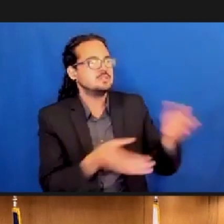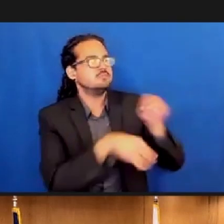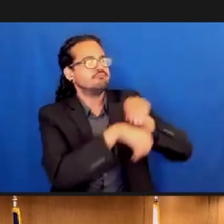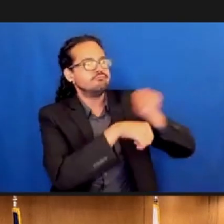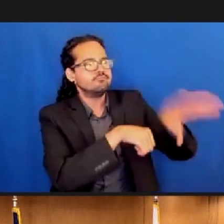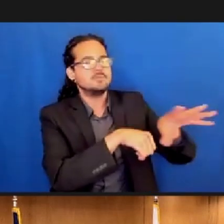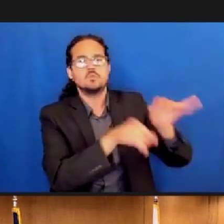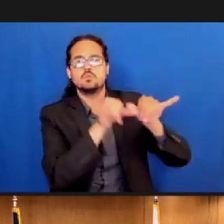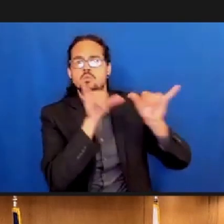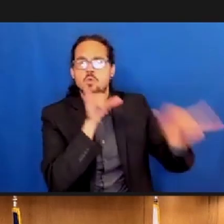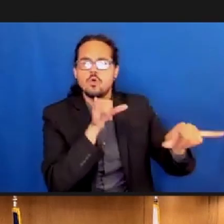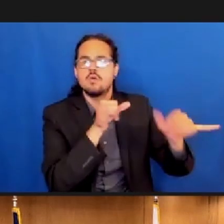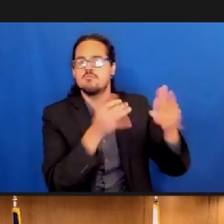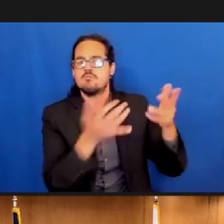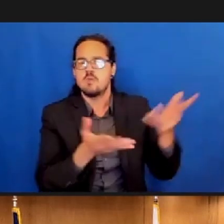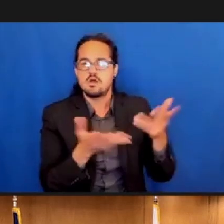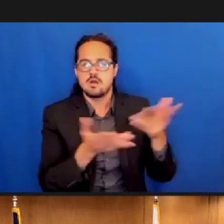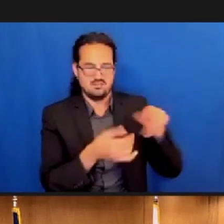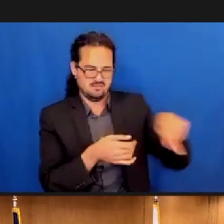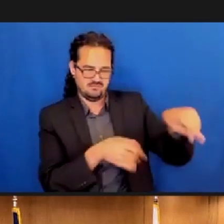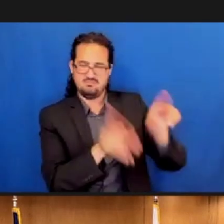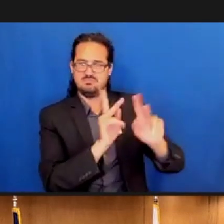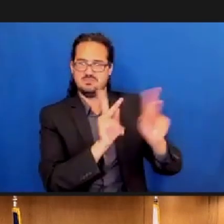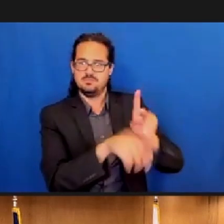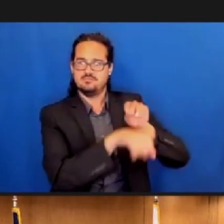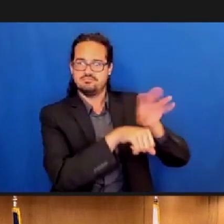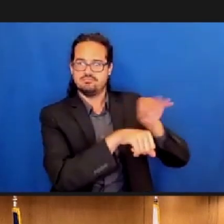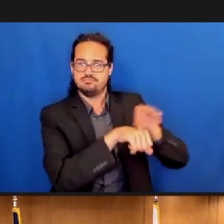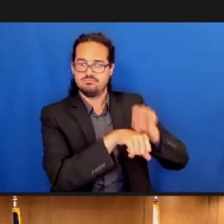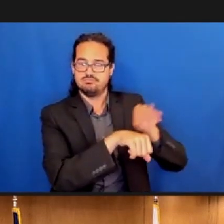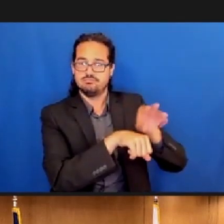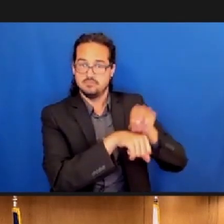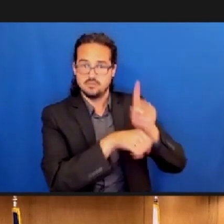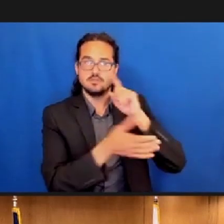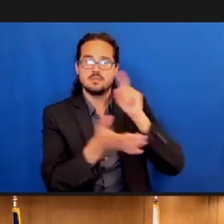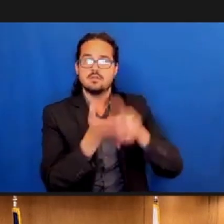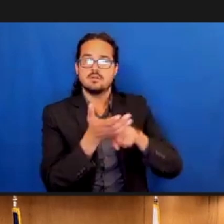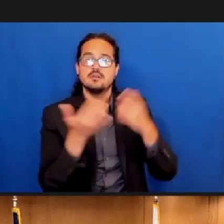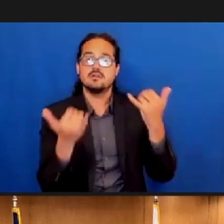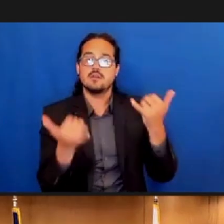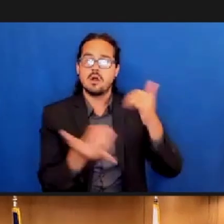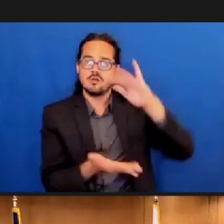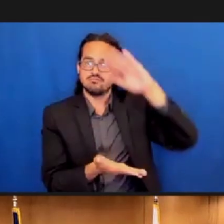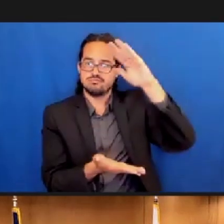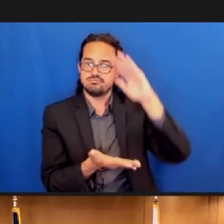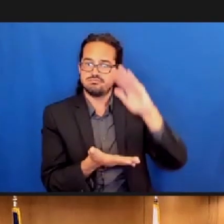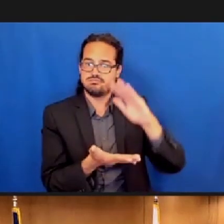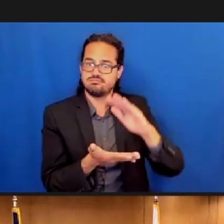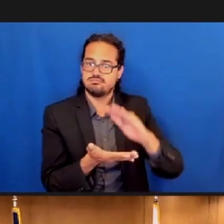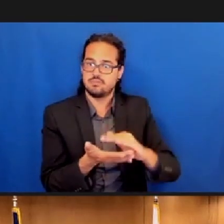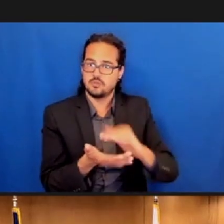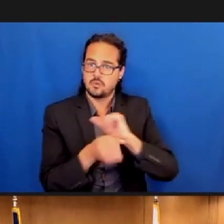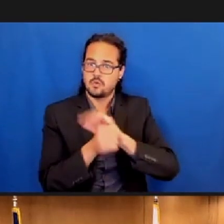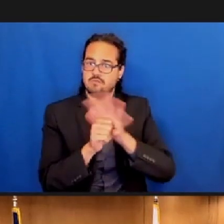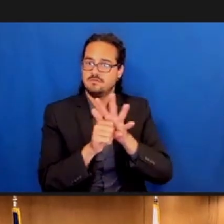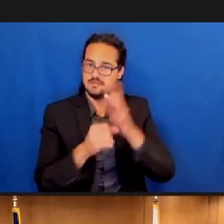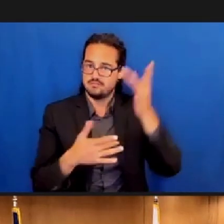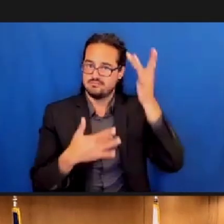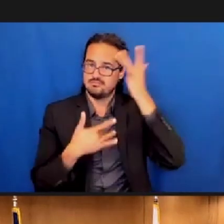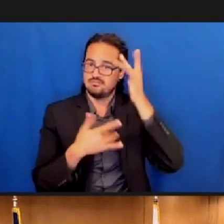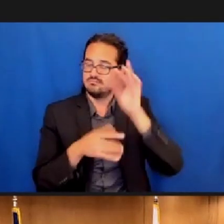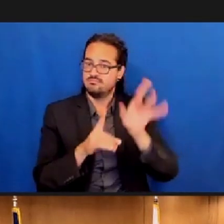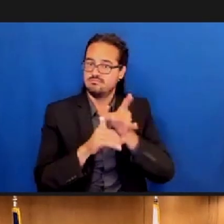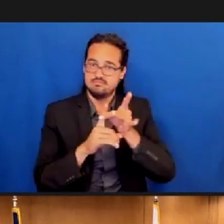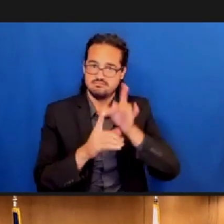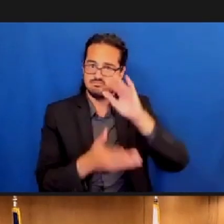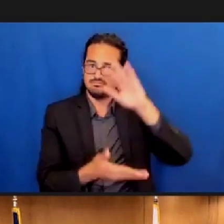on lower case counts, again, our rates among our Latinx residents are far lower than they are for the average for the county.